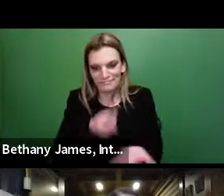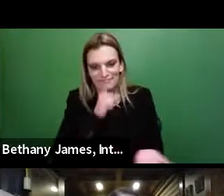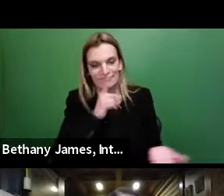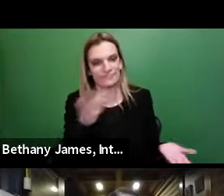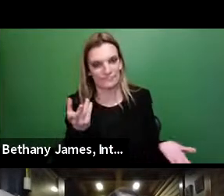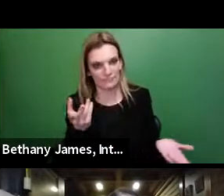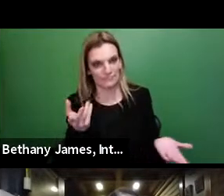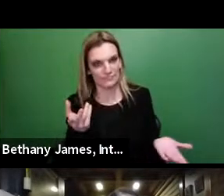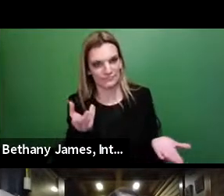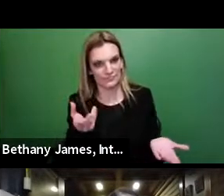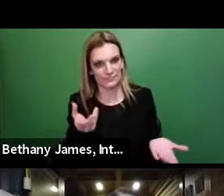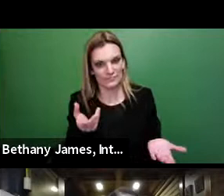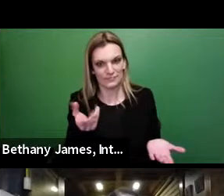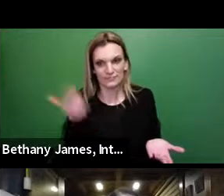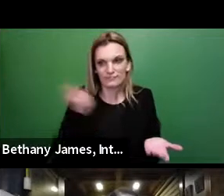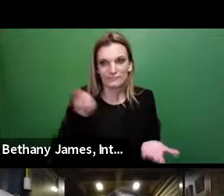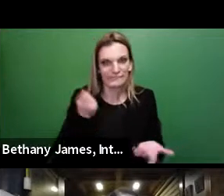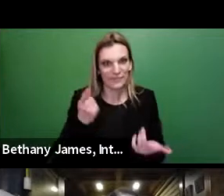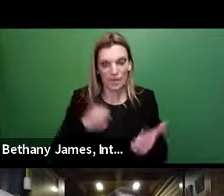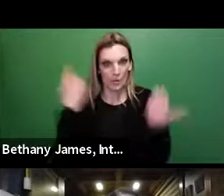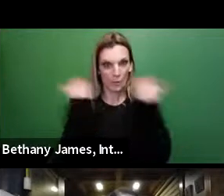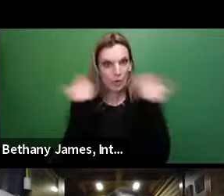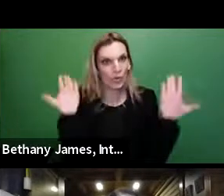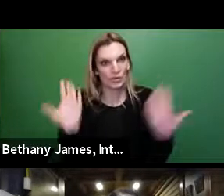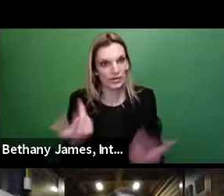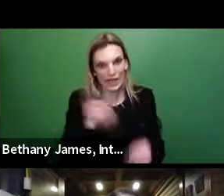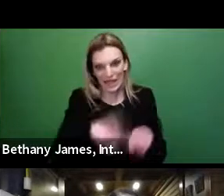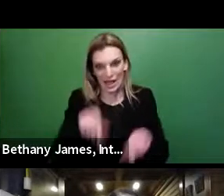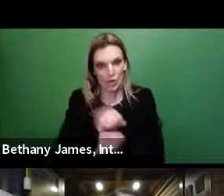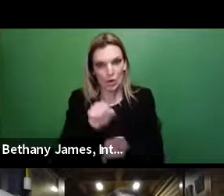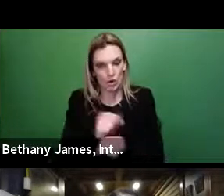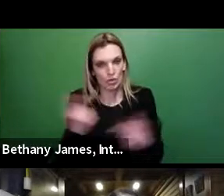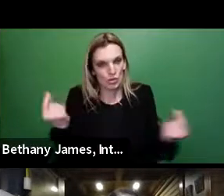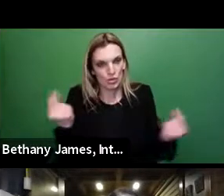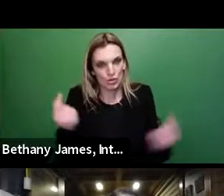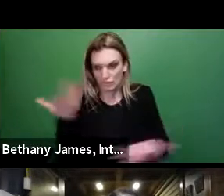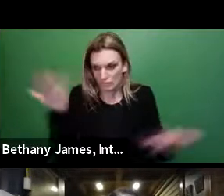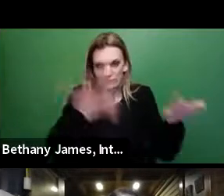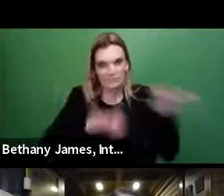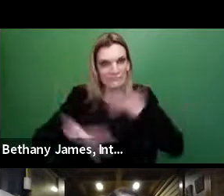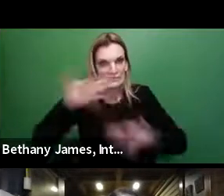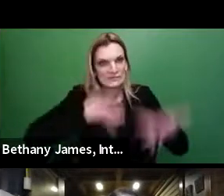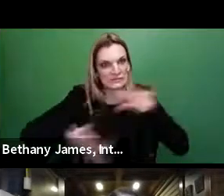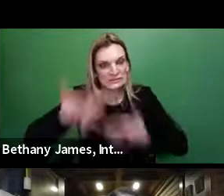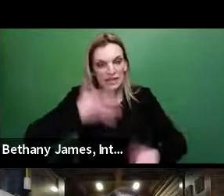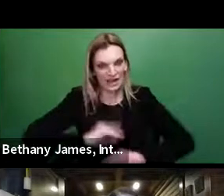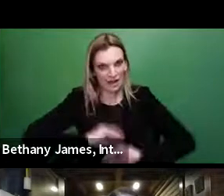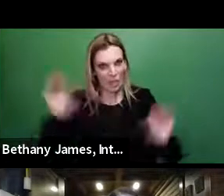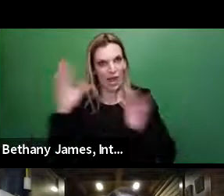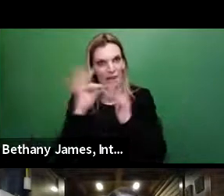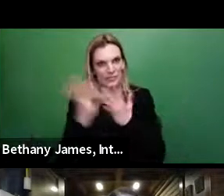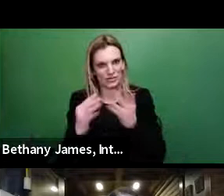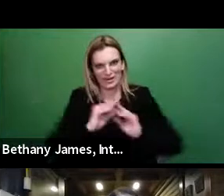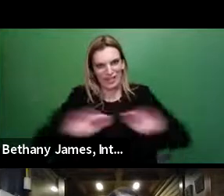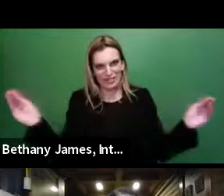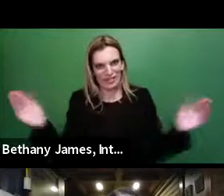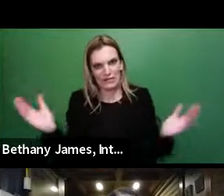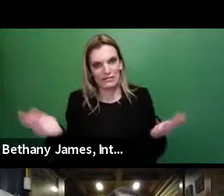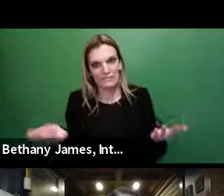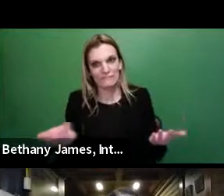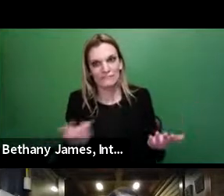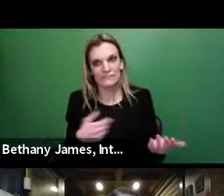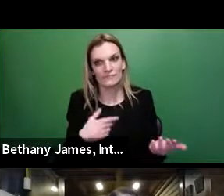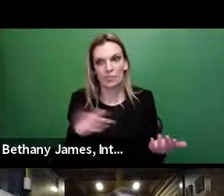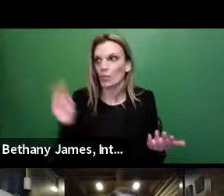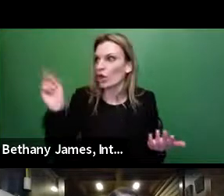know, they're broke right now because they can't work. So there's no pathway for them at this time. And we don't see